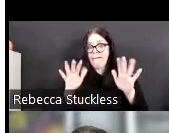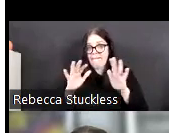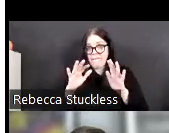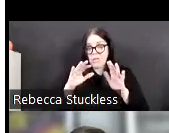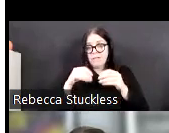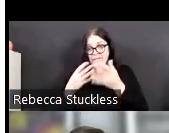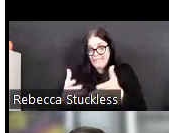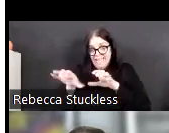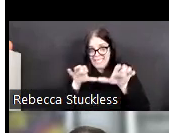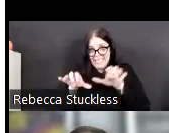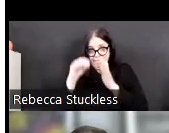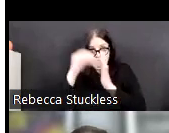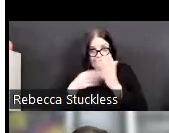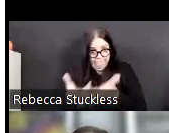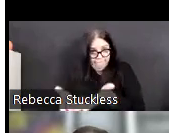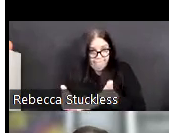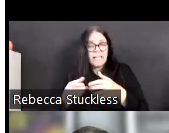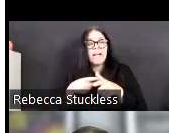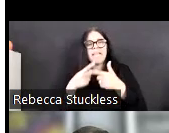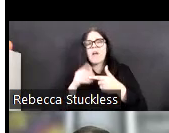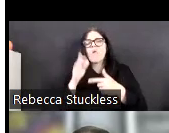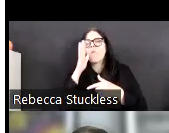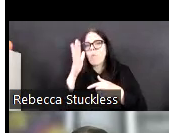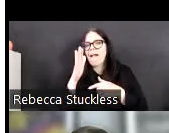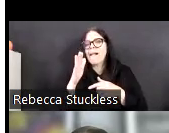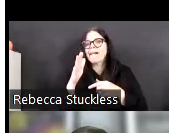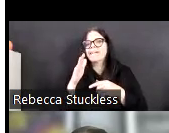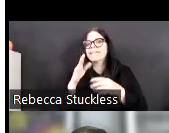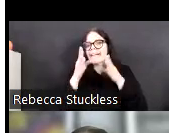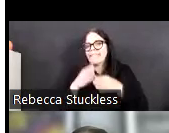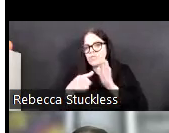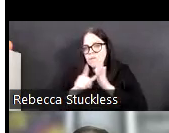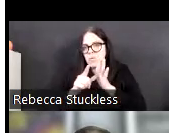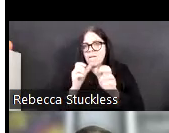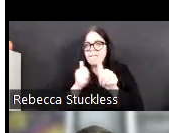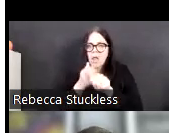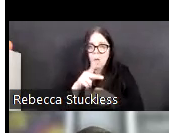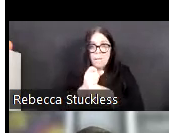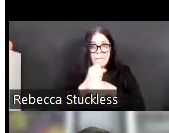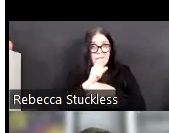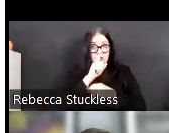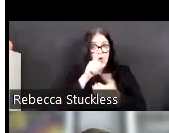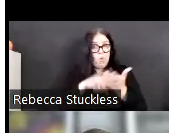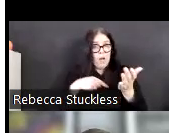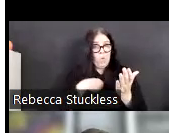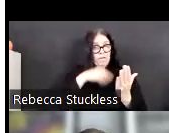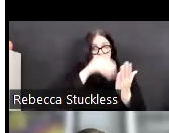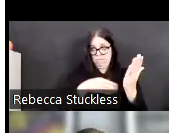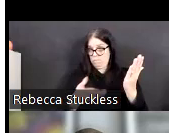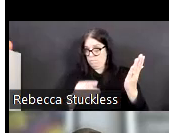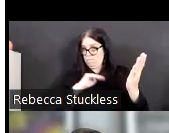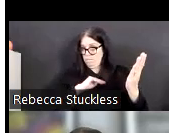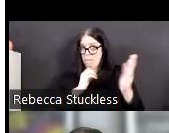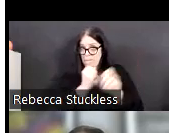set, of course, we would do some individual review and follow up to make sure that what we've drafted for them makes sense, that